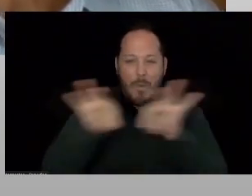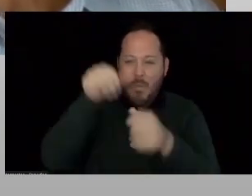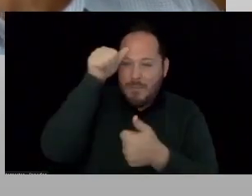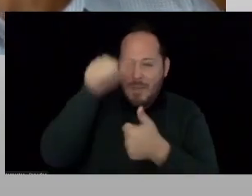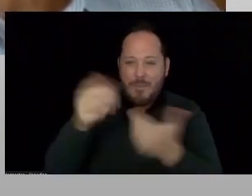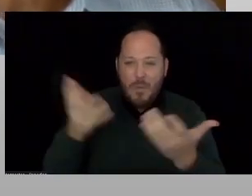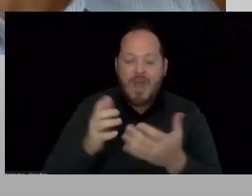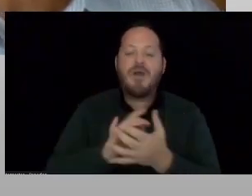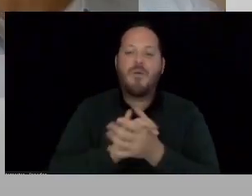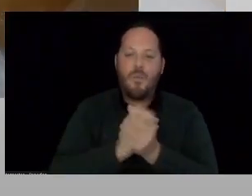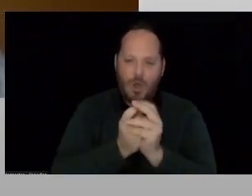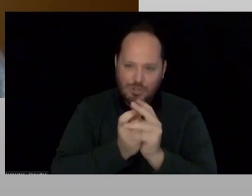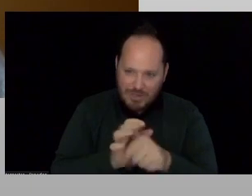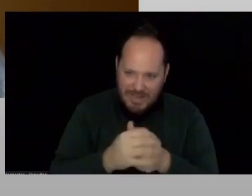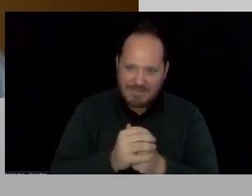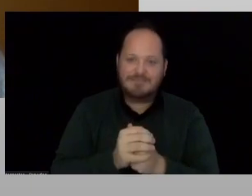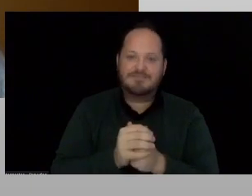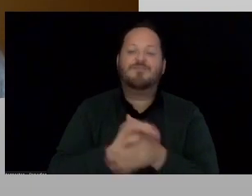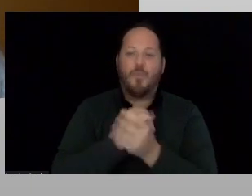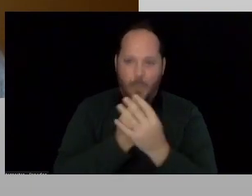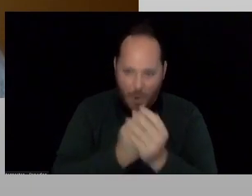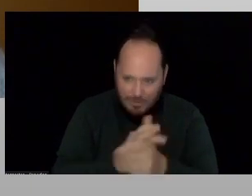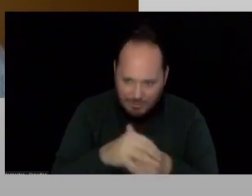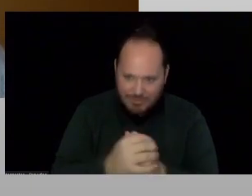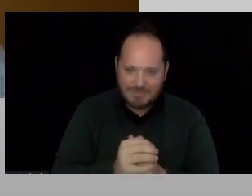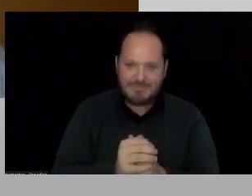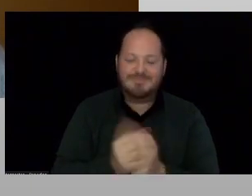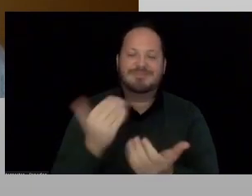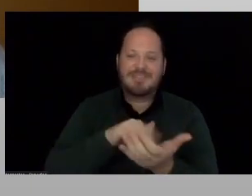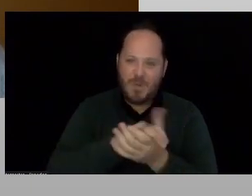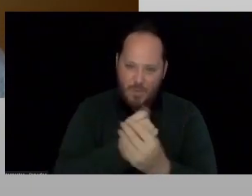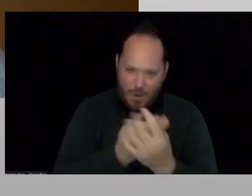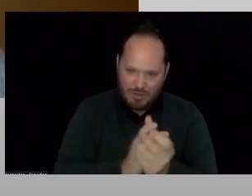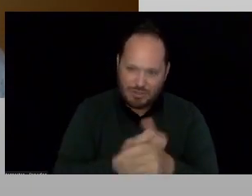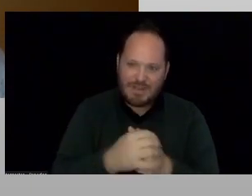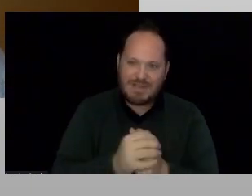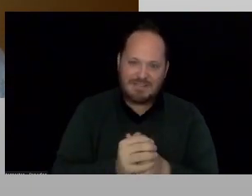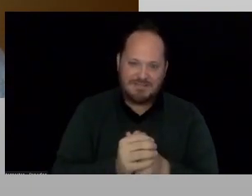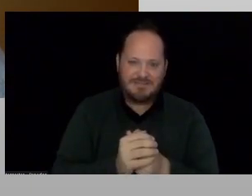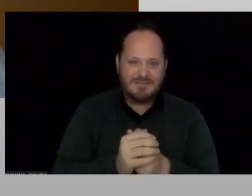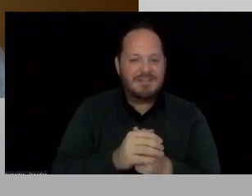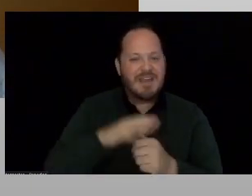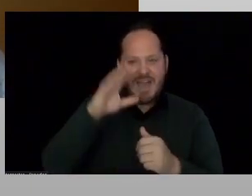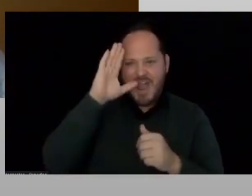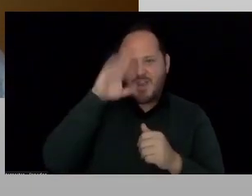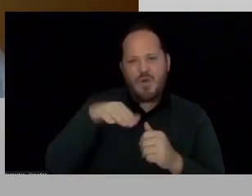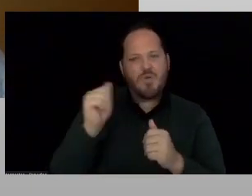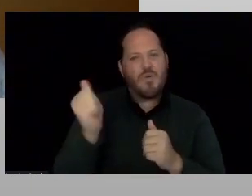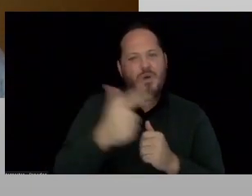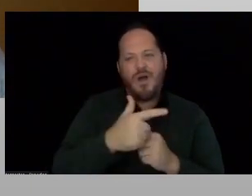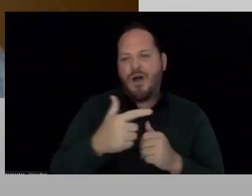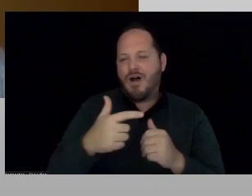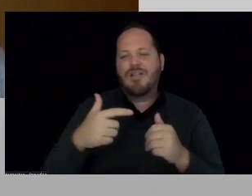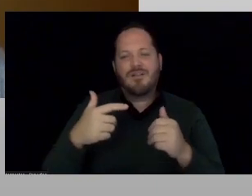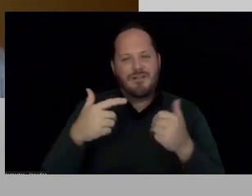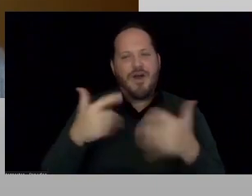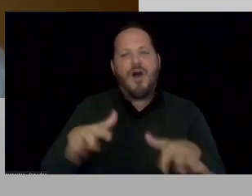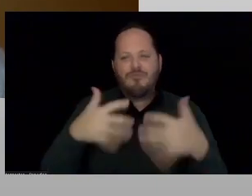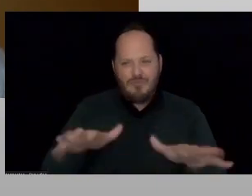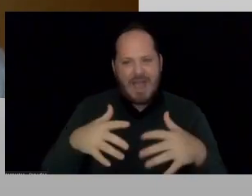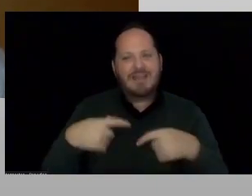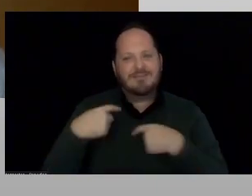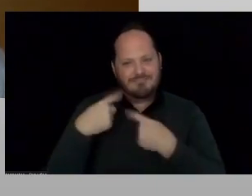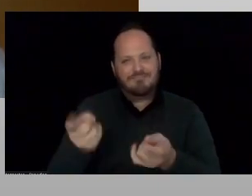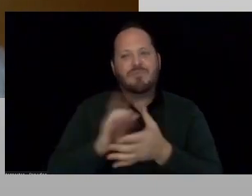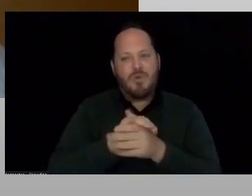hands, wash your hands. I know you probably all do it a lot already, but it's just a tremendously helpful thing right now to try to slow